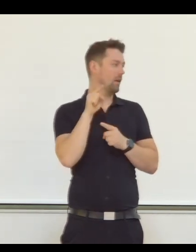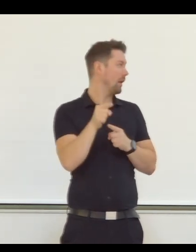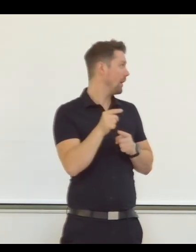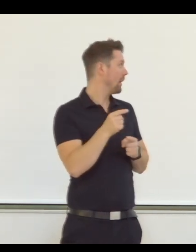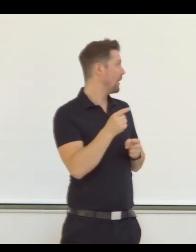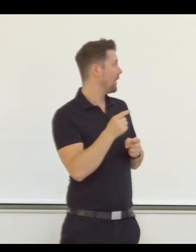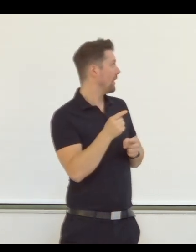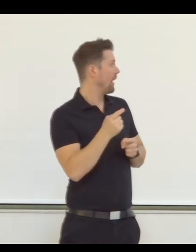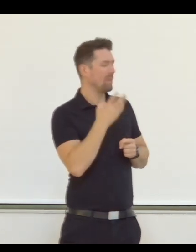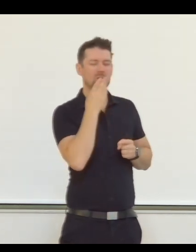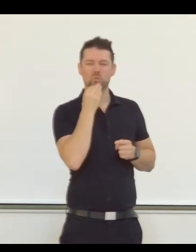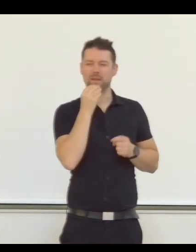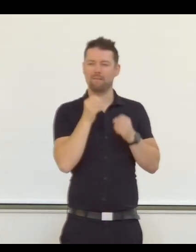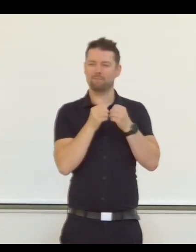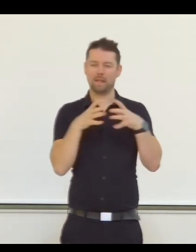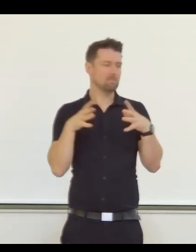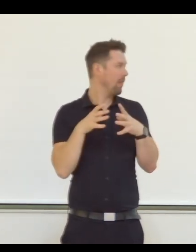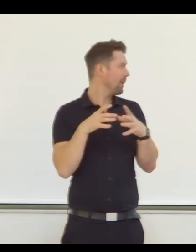small inflatables,